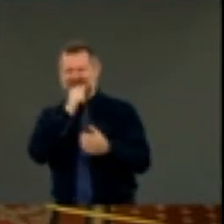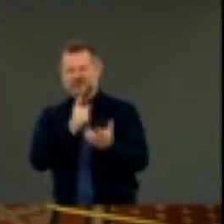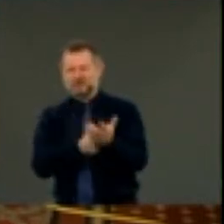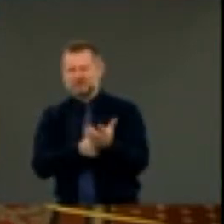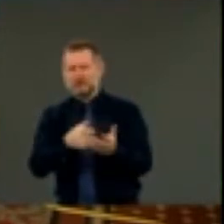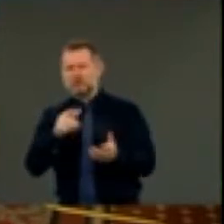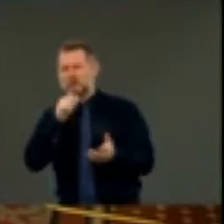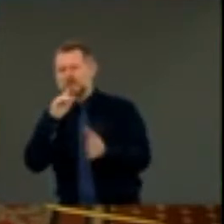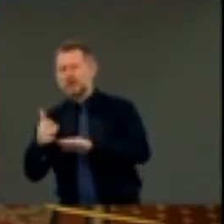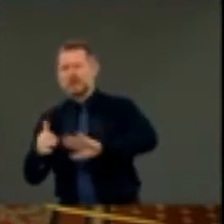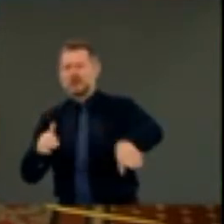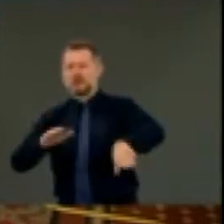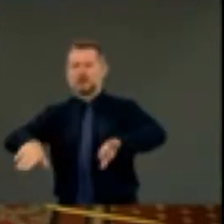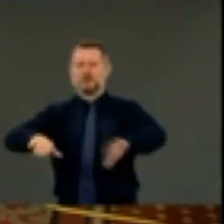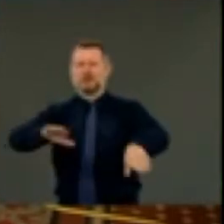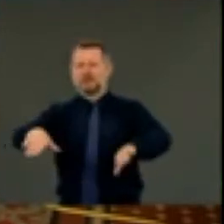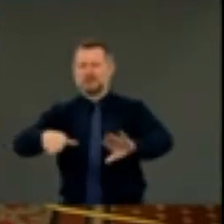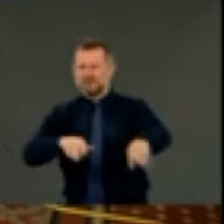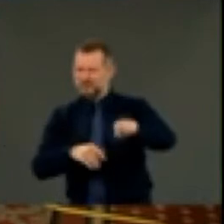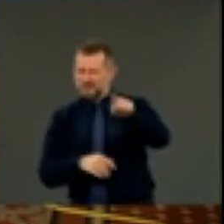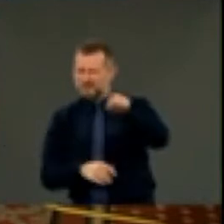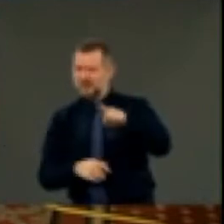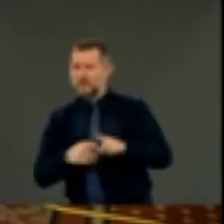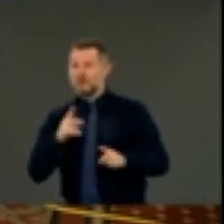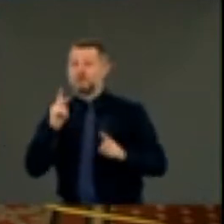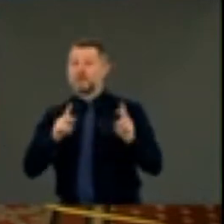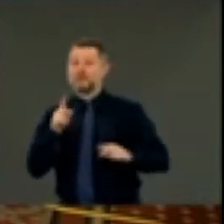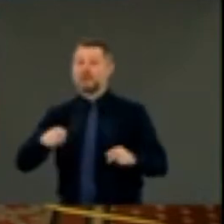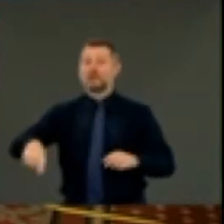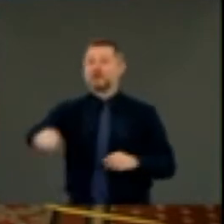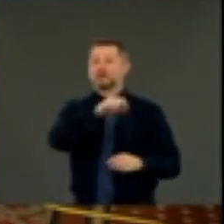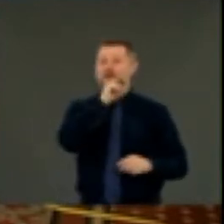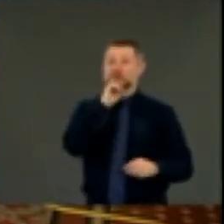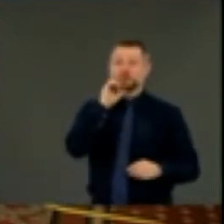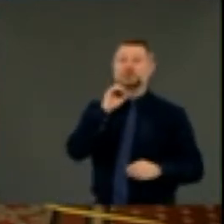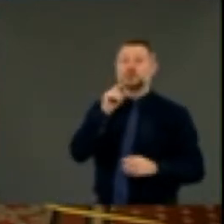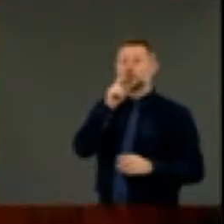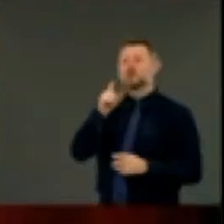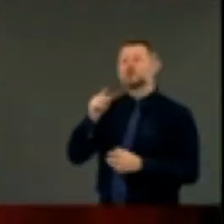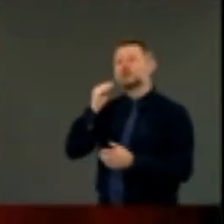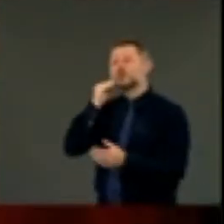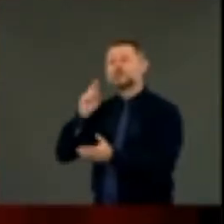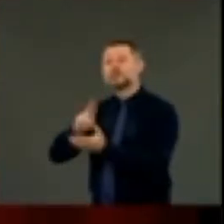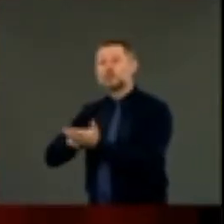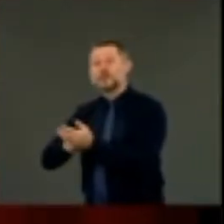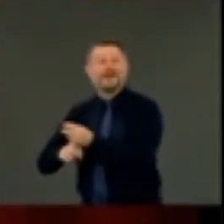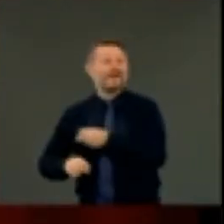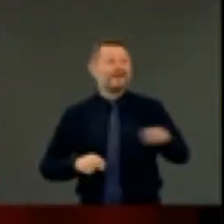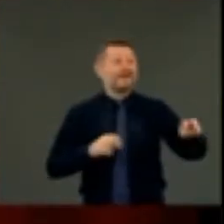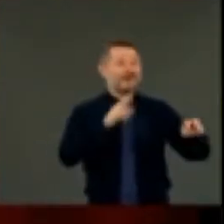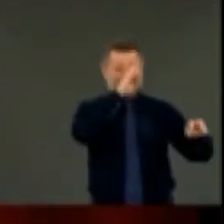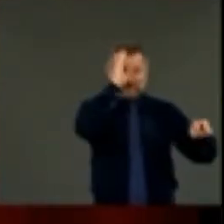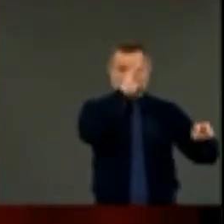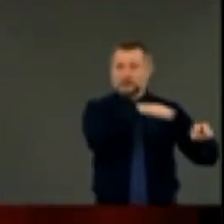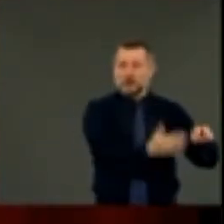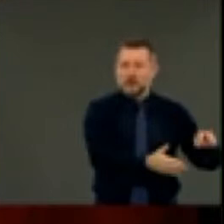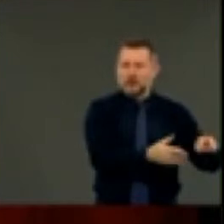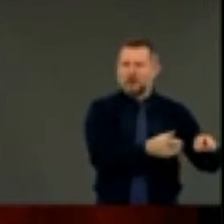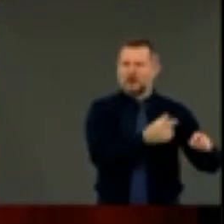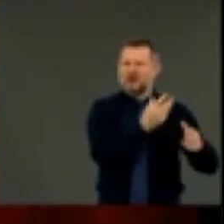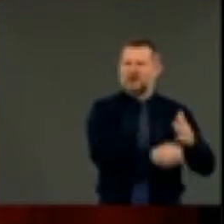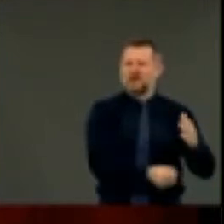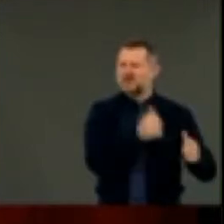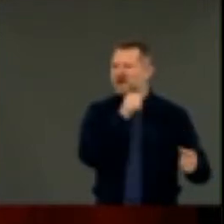nursing homes who died in hospitals? That disappeared from the tally. Why did you guys change that? That data is in the hospitalization data. It's there. The data